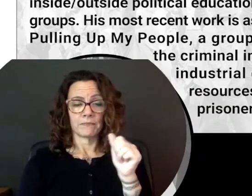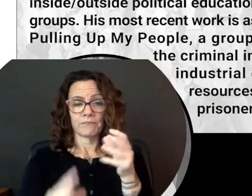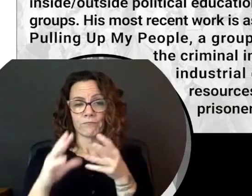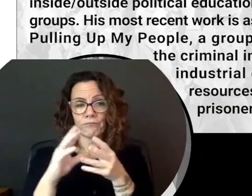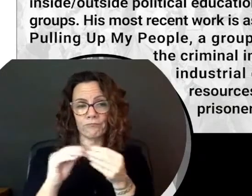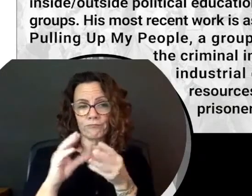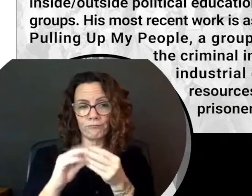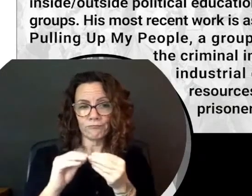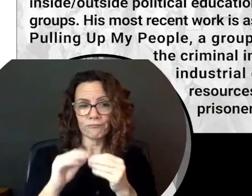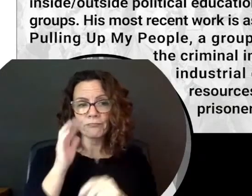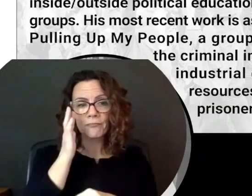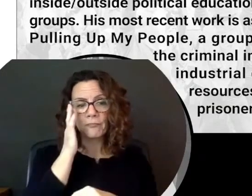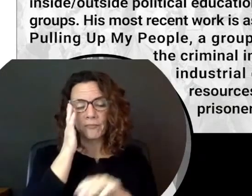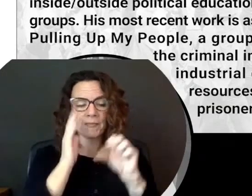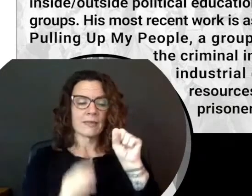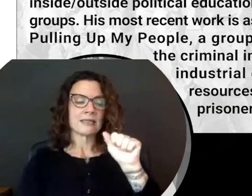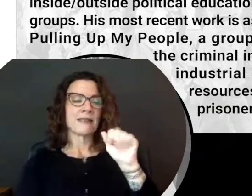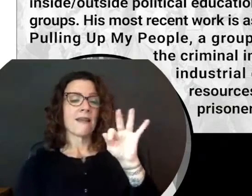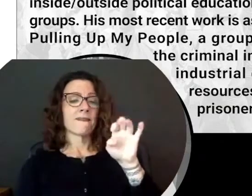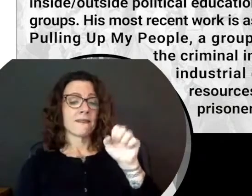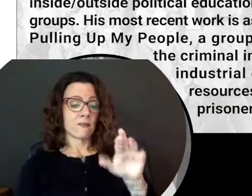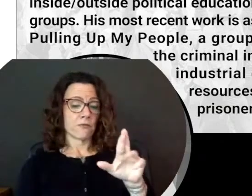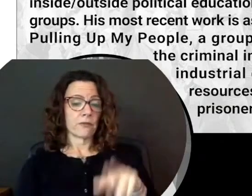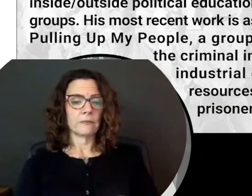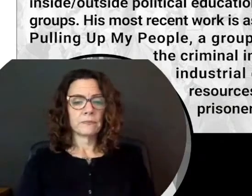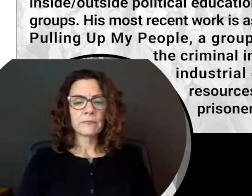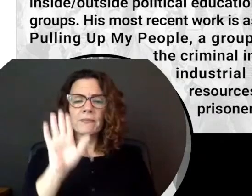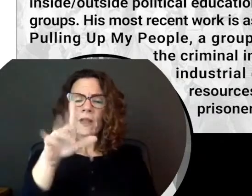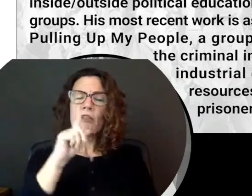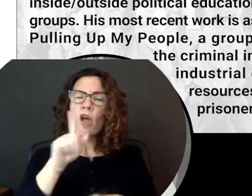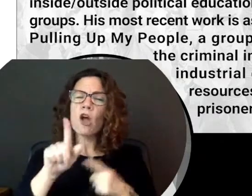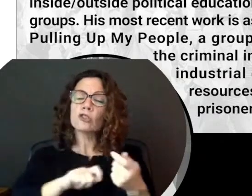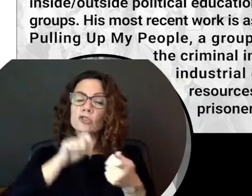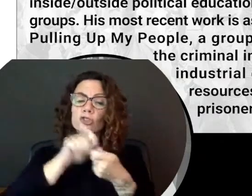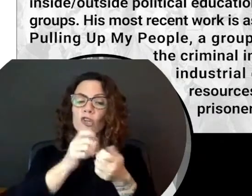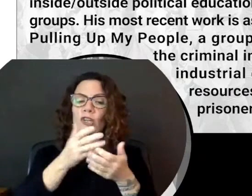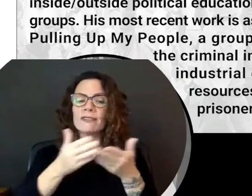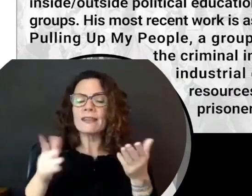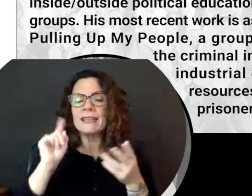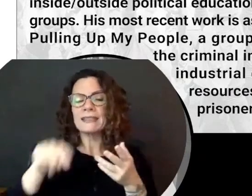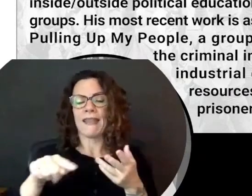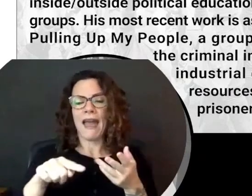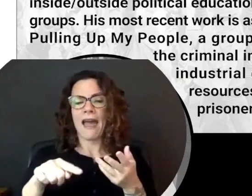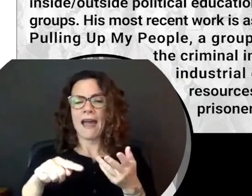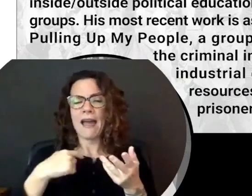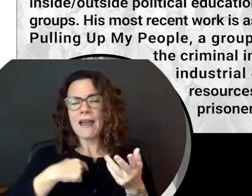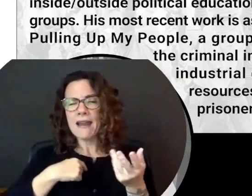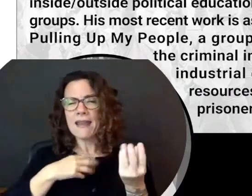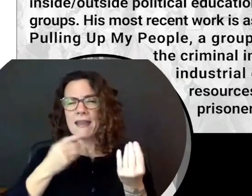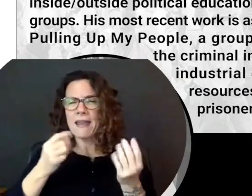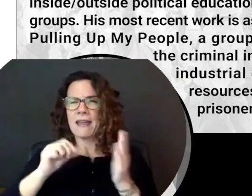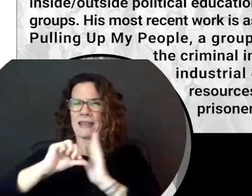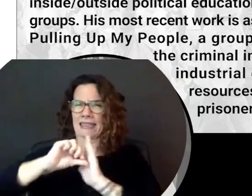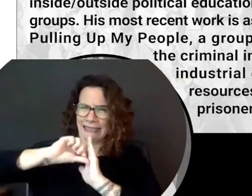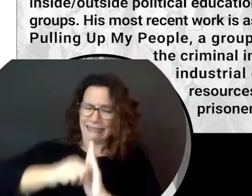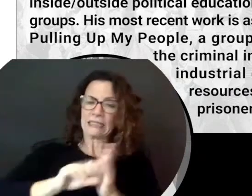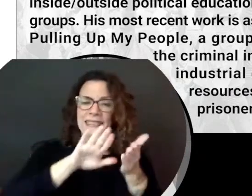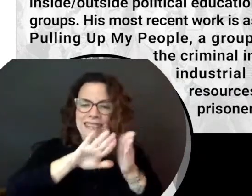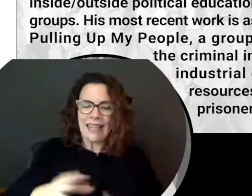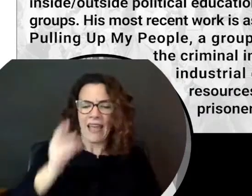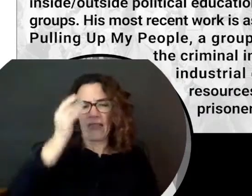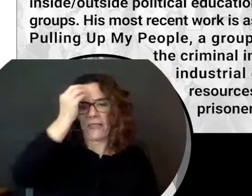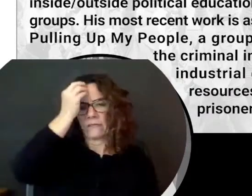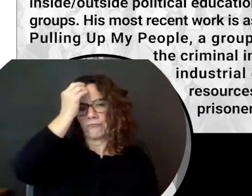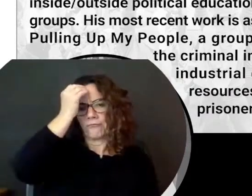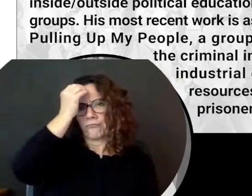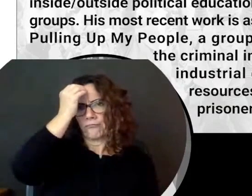them. Living in a toxic prison is one of them. And all prisons are toxic. All prisons contribute